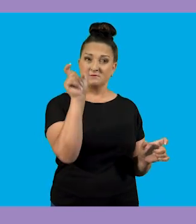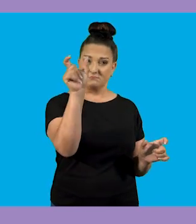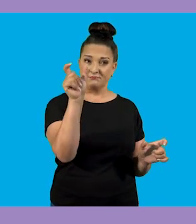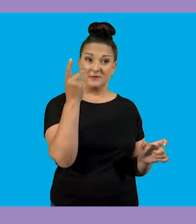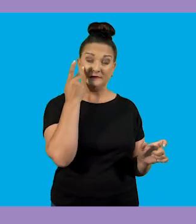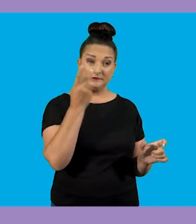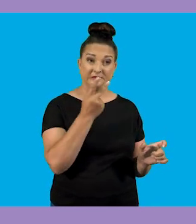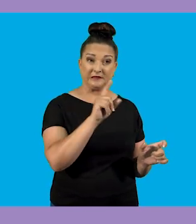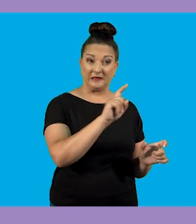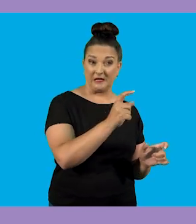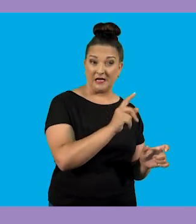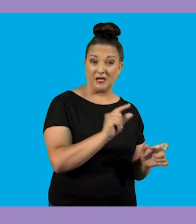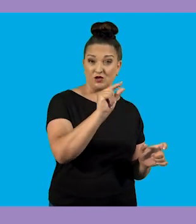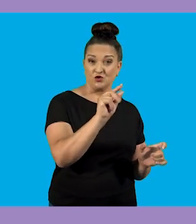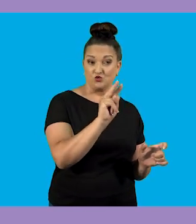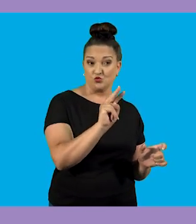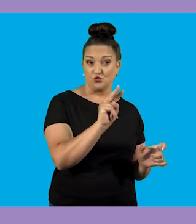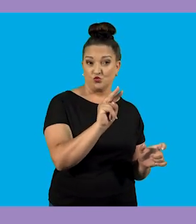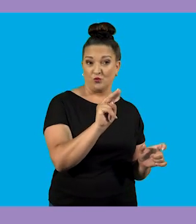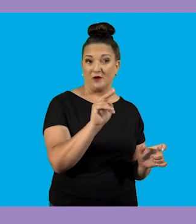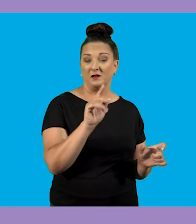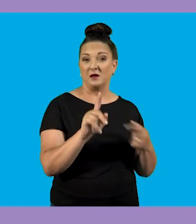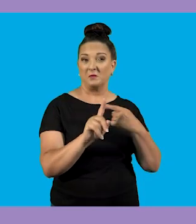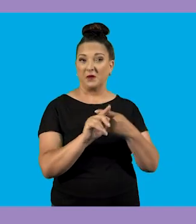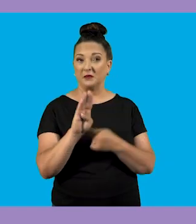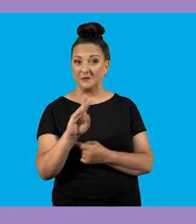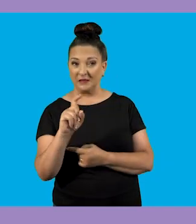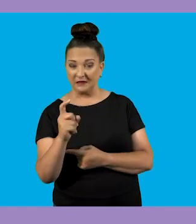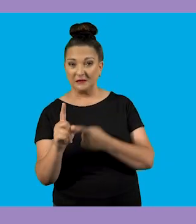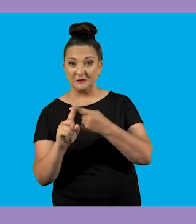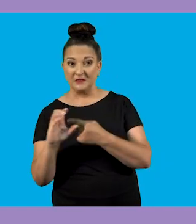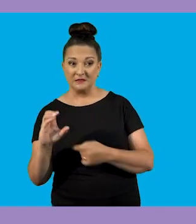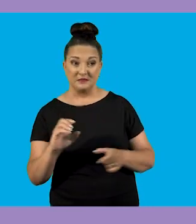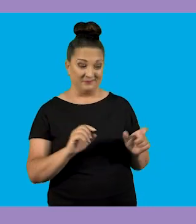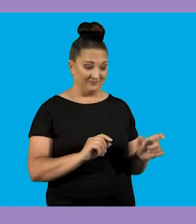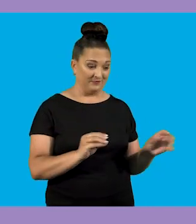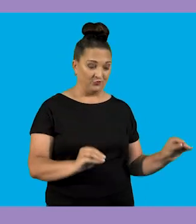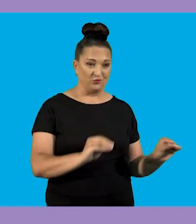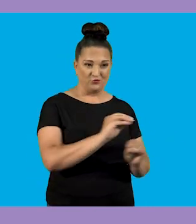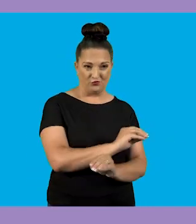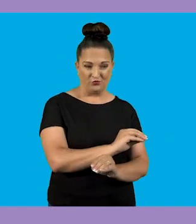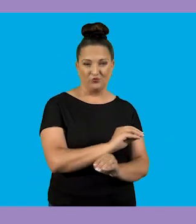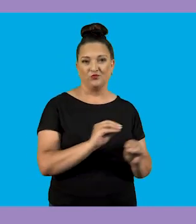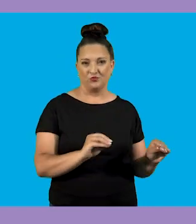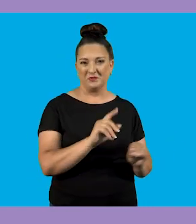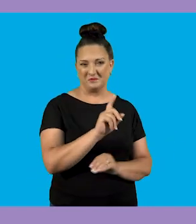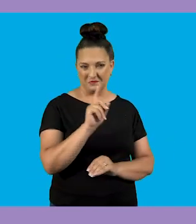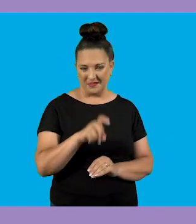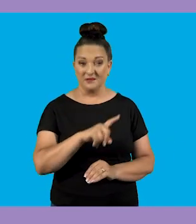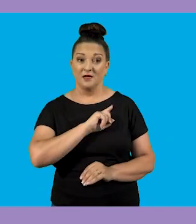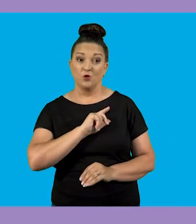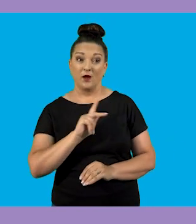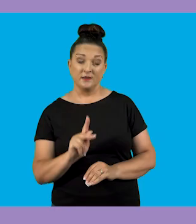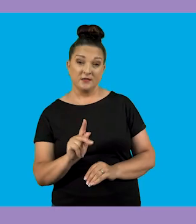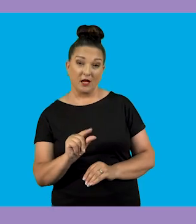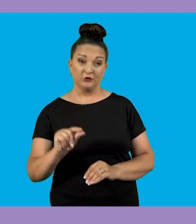squared plus bx plus c. So if I rearrange that, then that is going to be a k squared